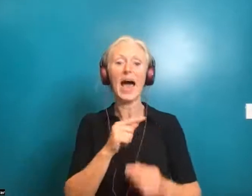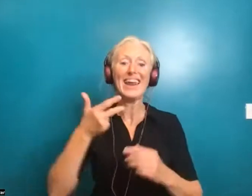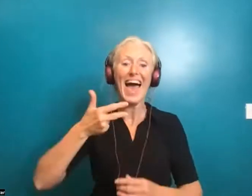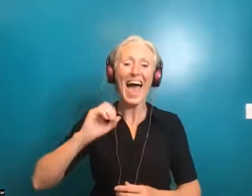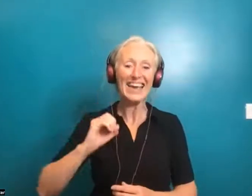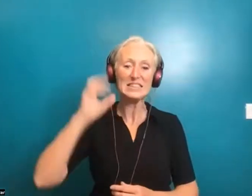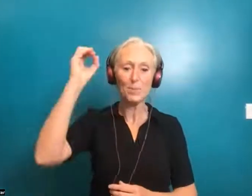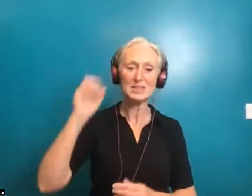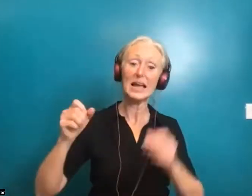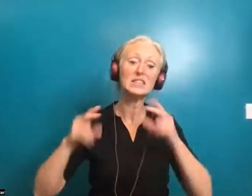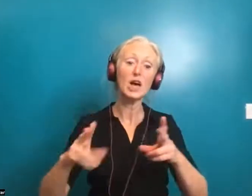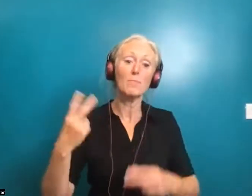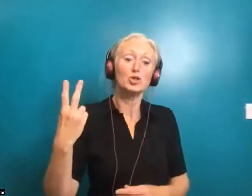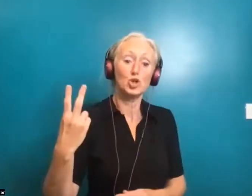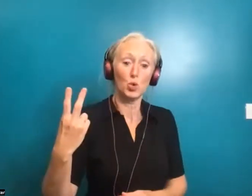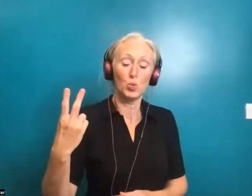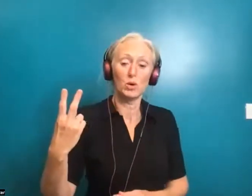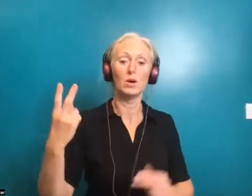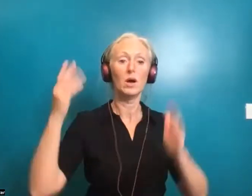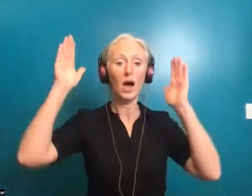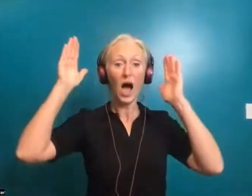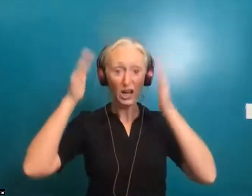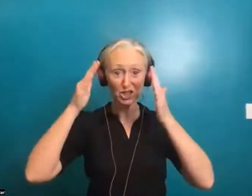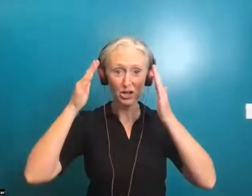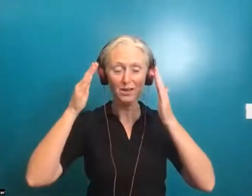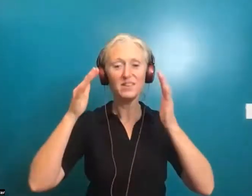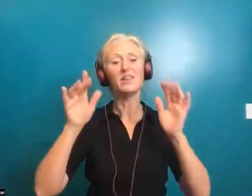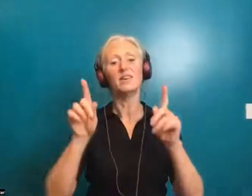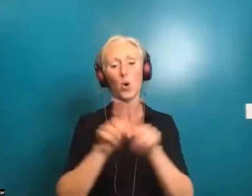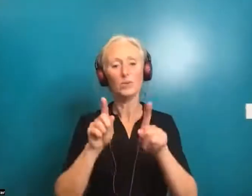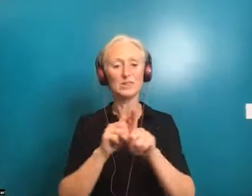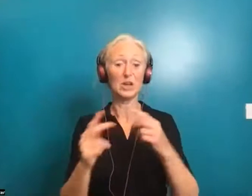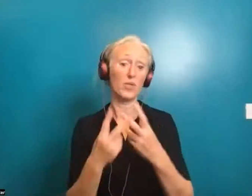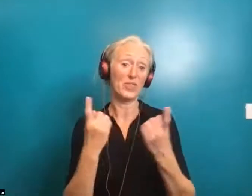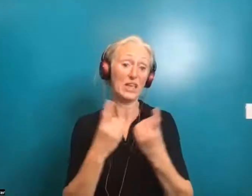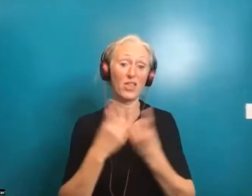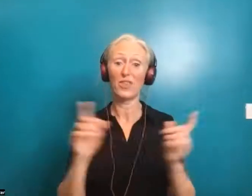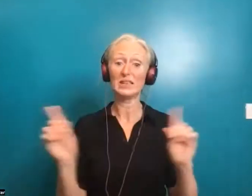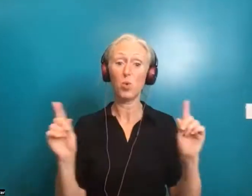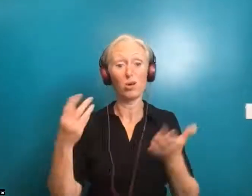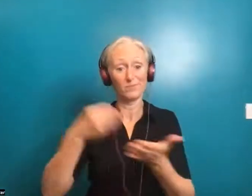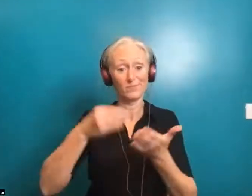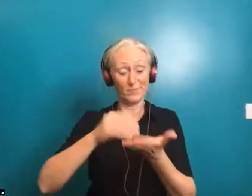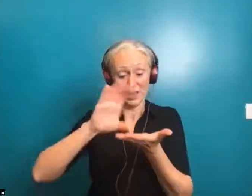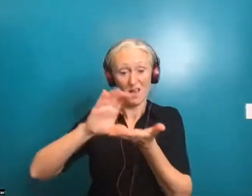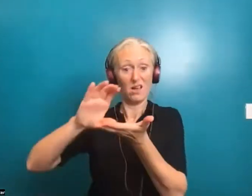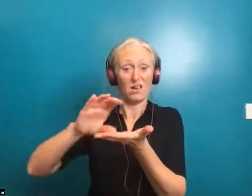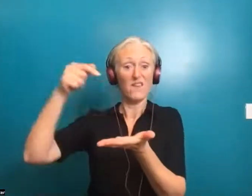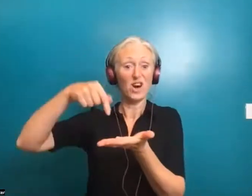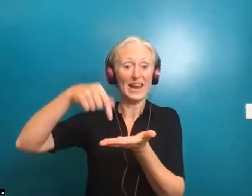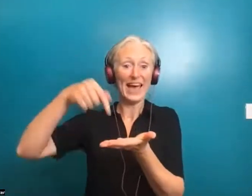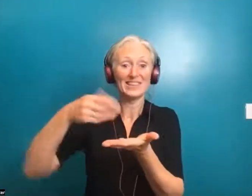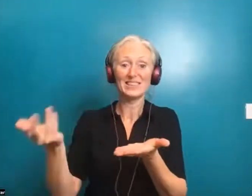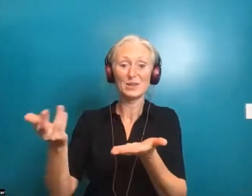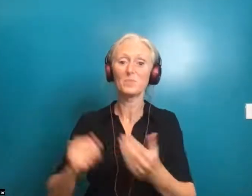2 Ushers. Now, you know, the other thing is that it's all about, again, it's about finance. So if you